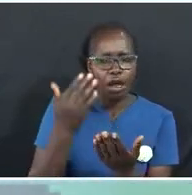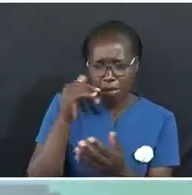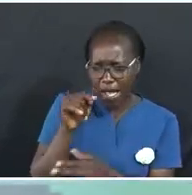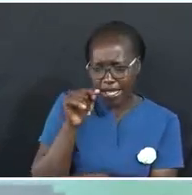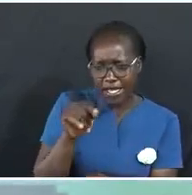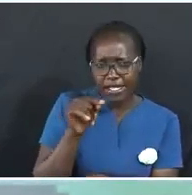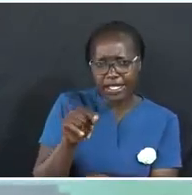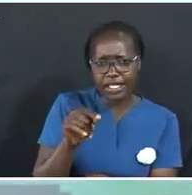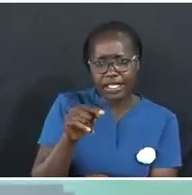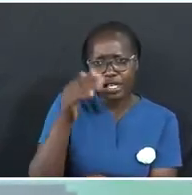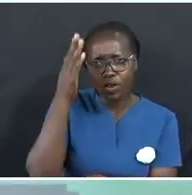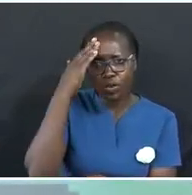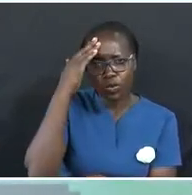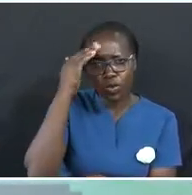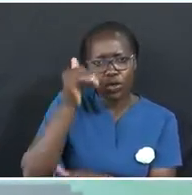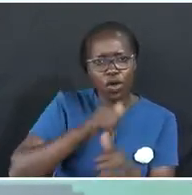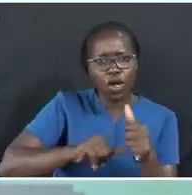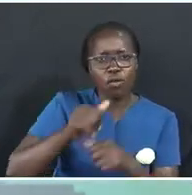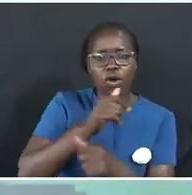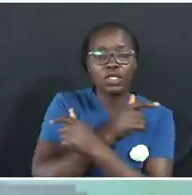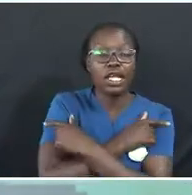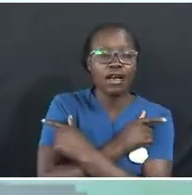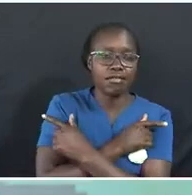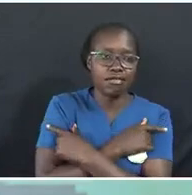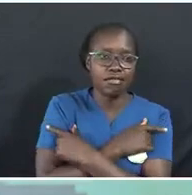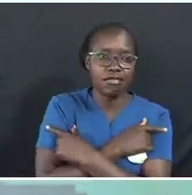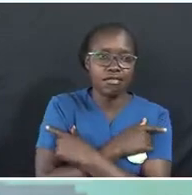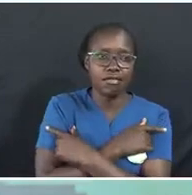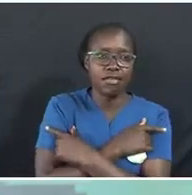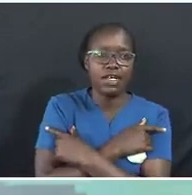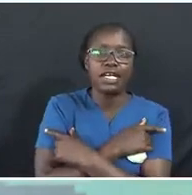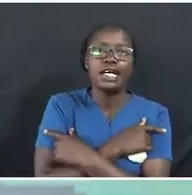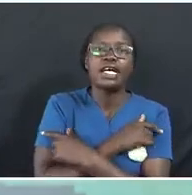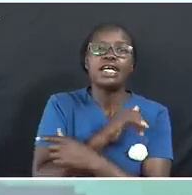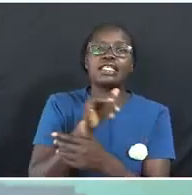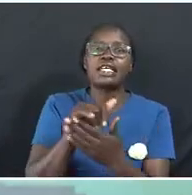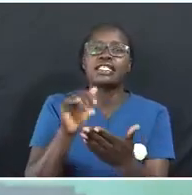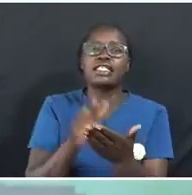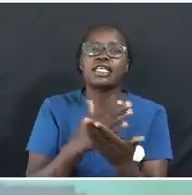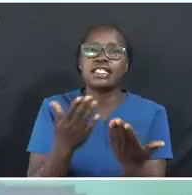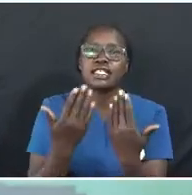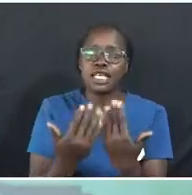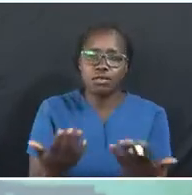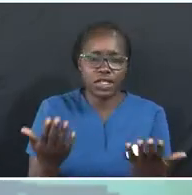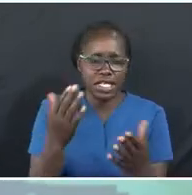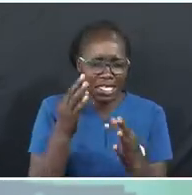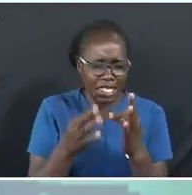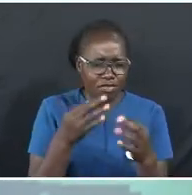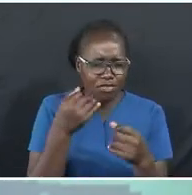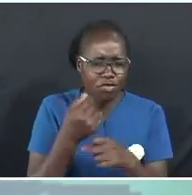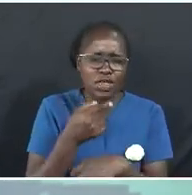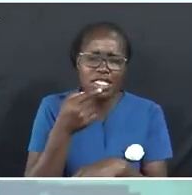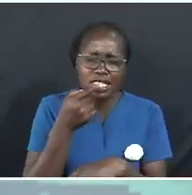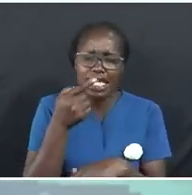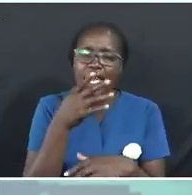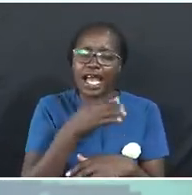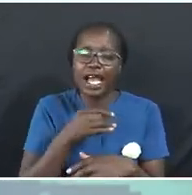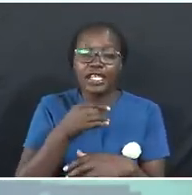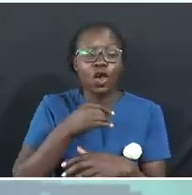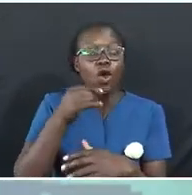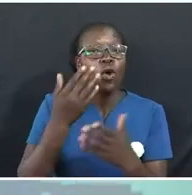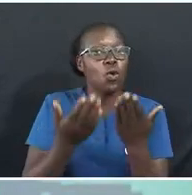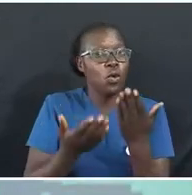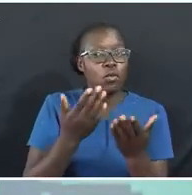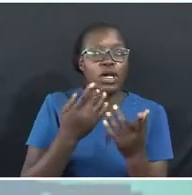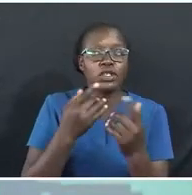this we know about love. That there is something, if we mention and we remind